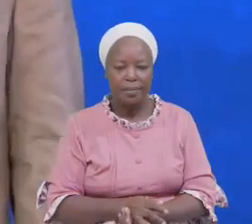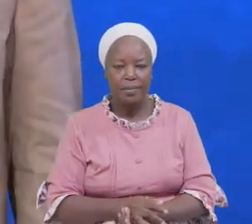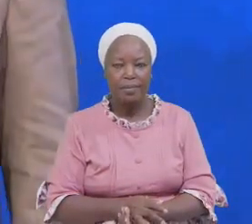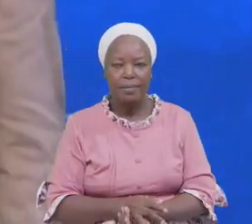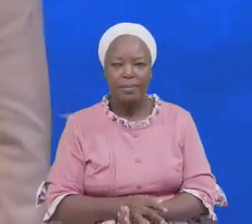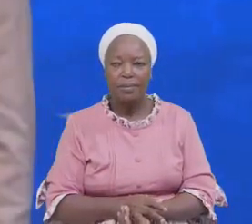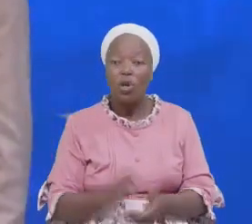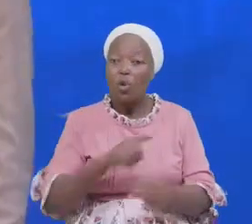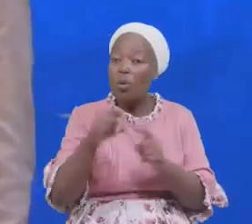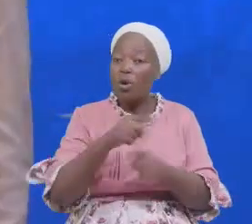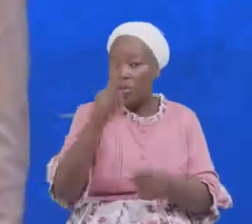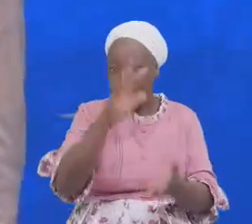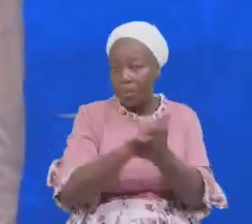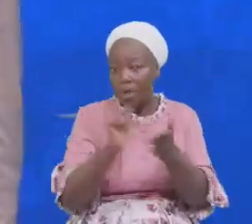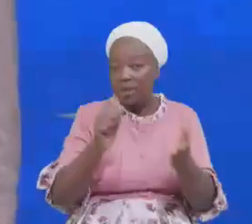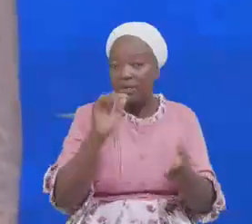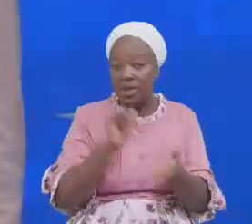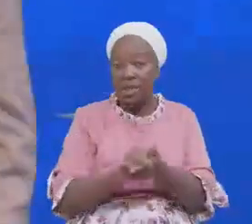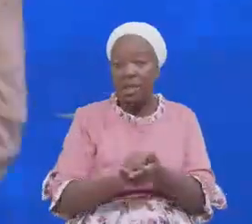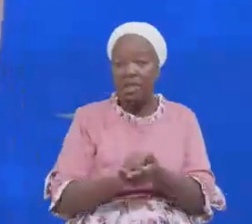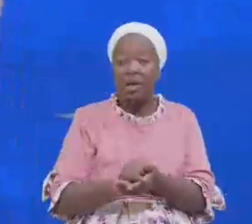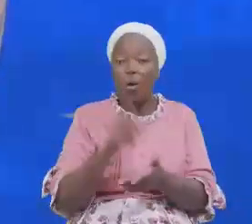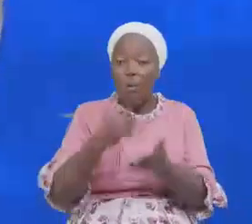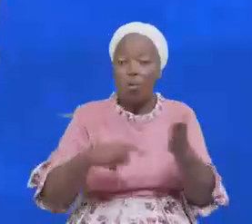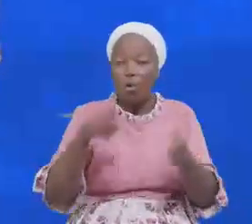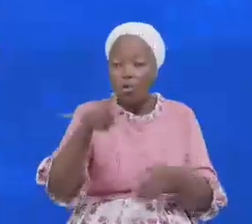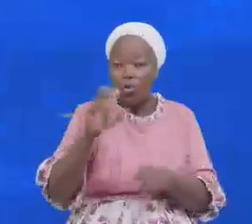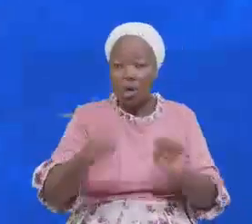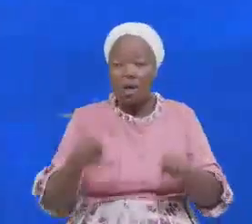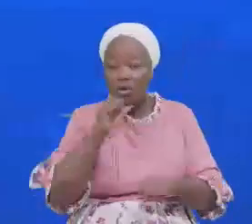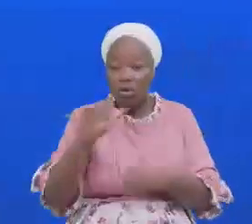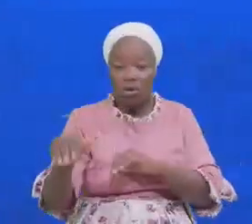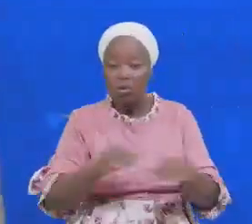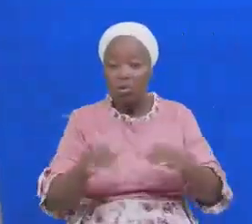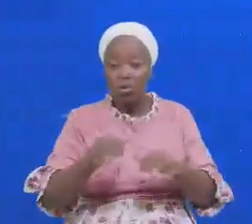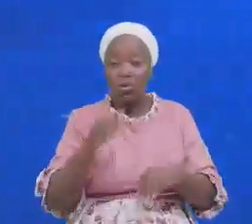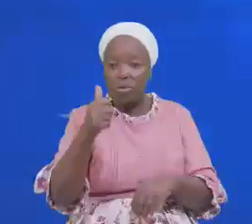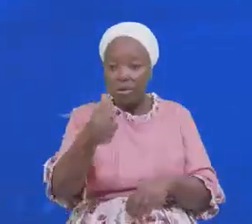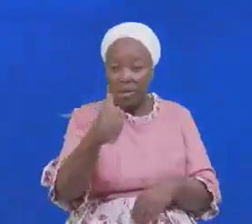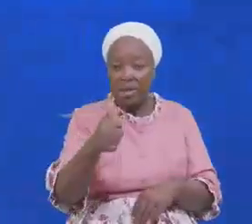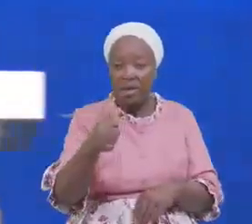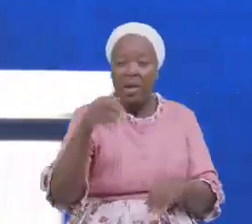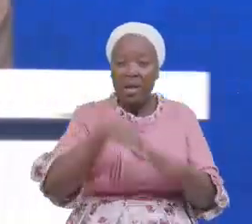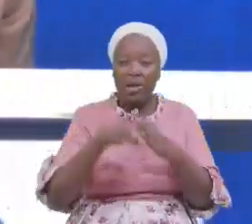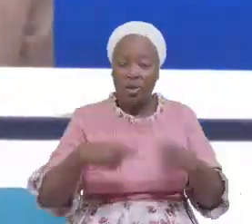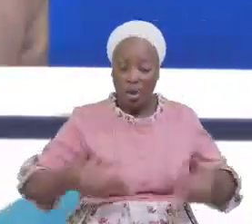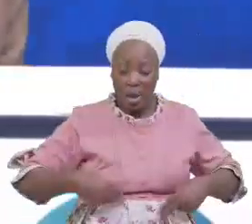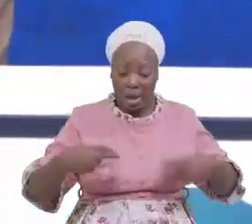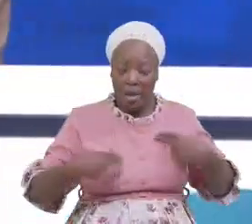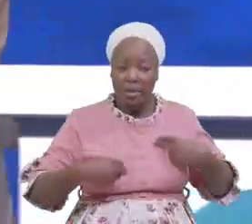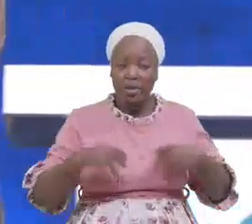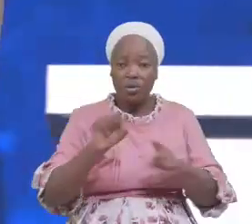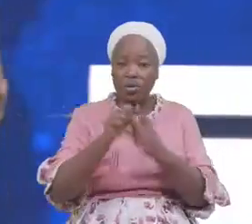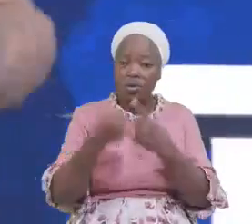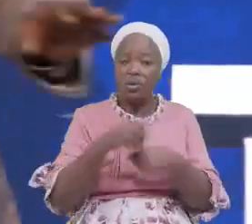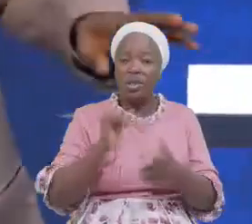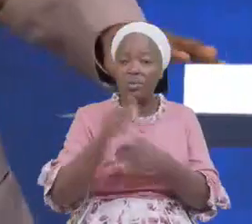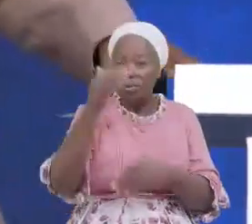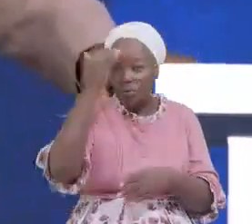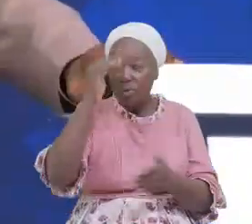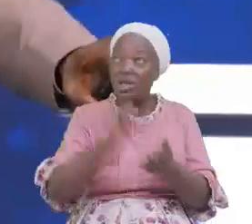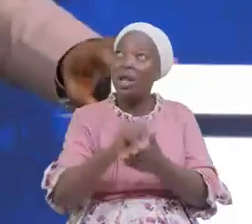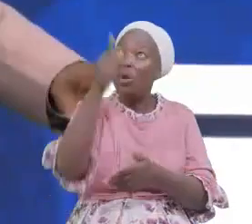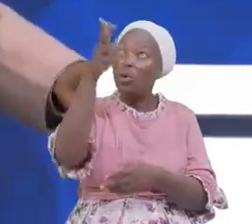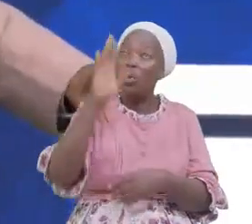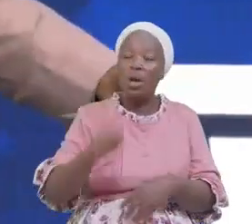When you believe that what you could not deal with in your health situation, that you know God can do